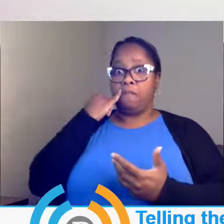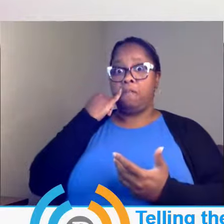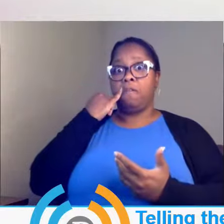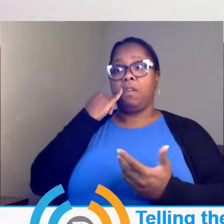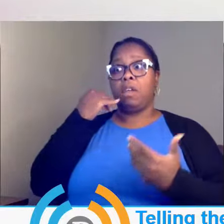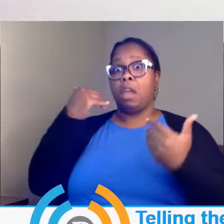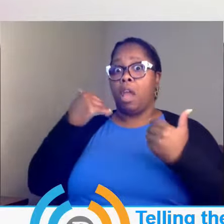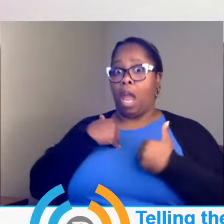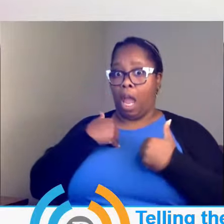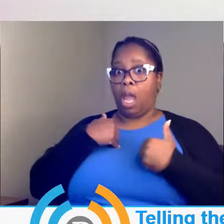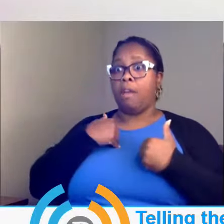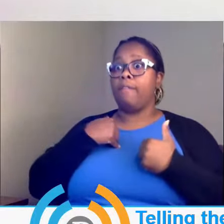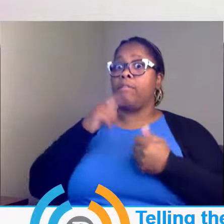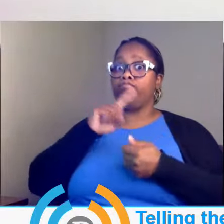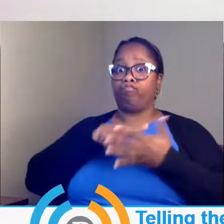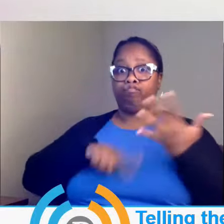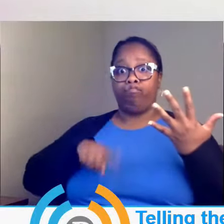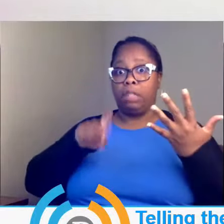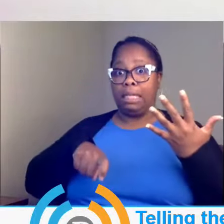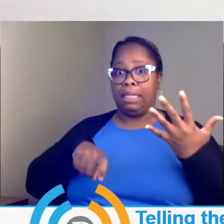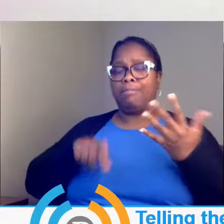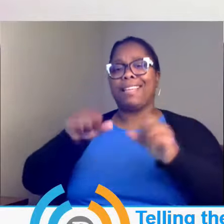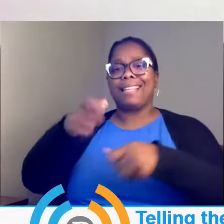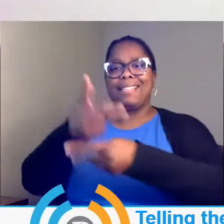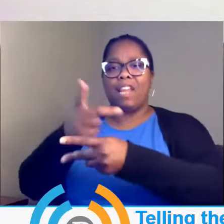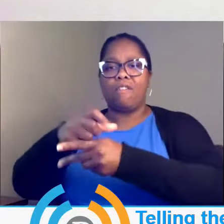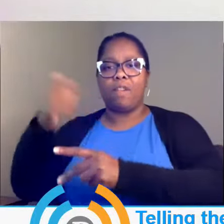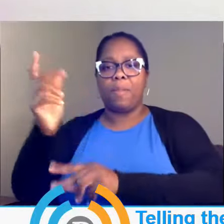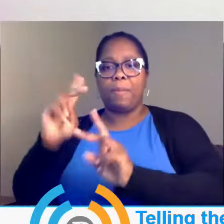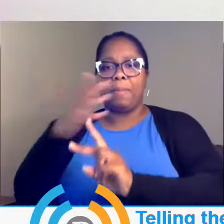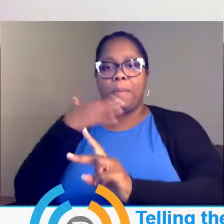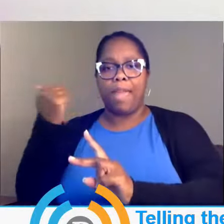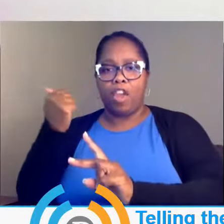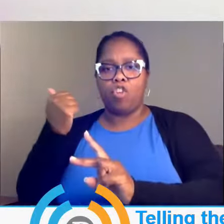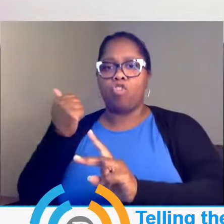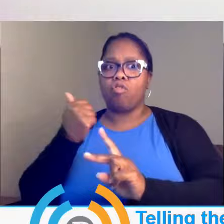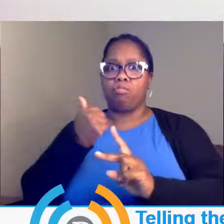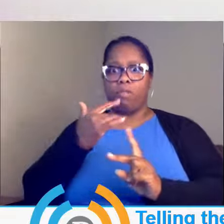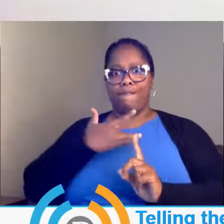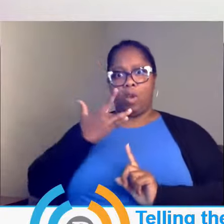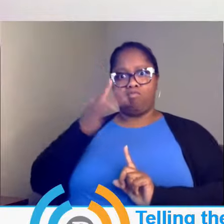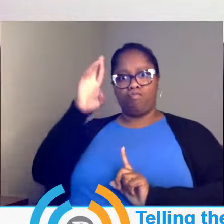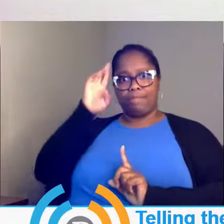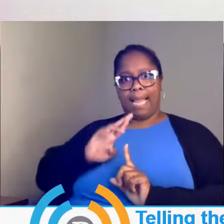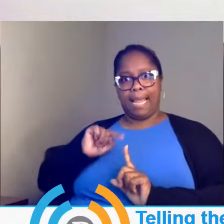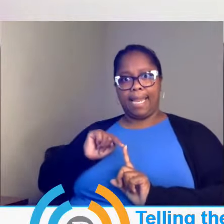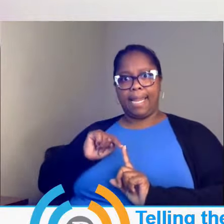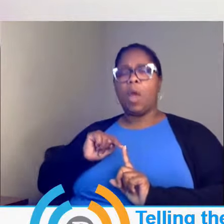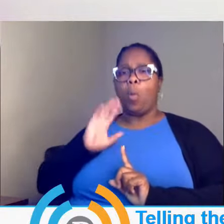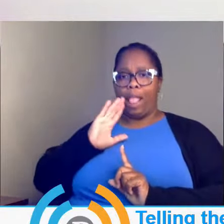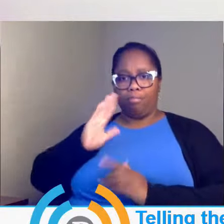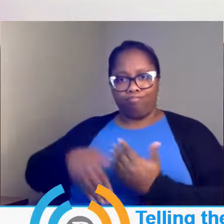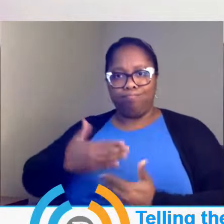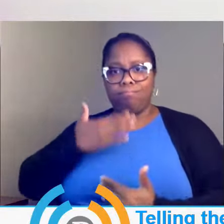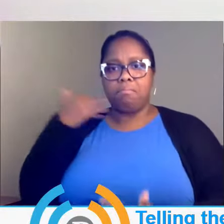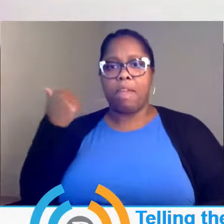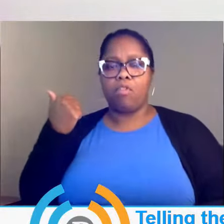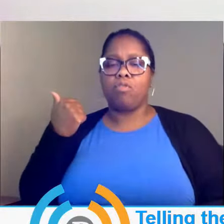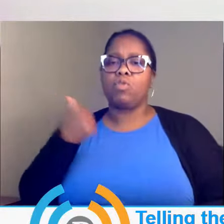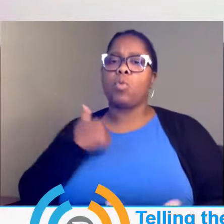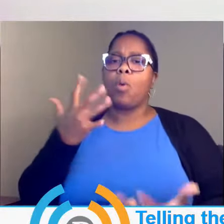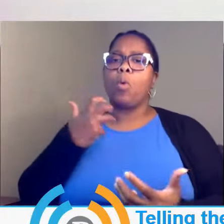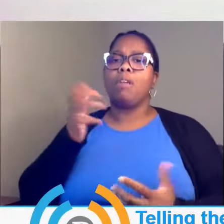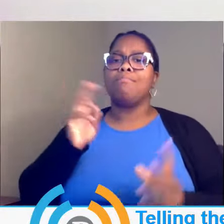their basic necessities met and that they're treated with dignity and respect. And so I want folks to imagine,